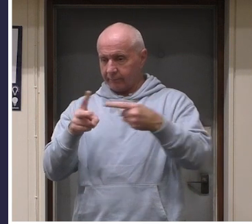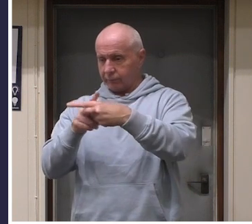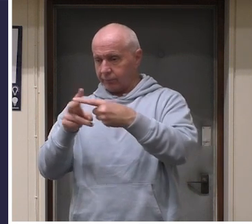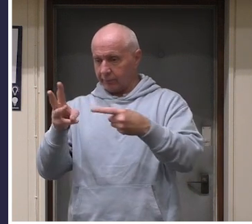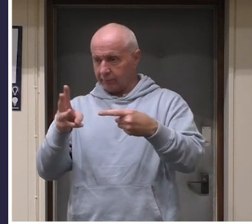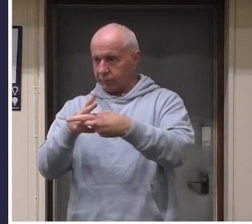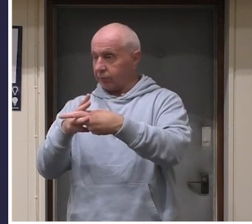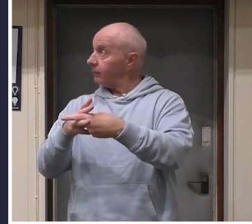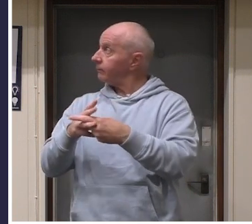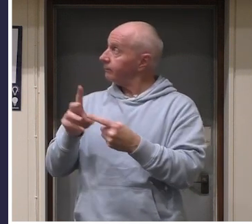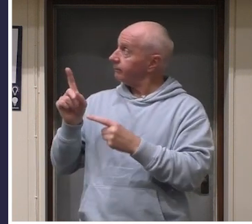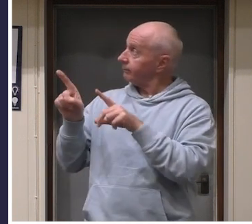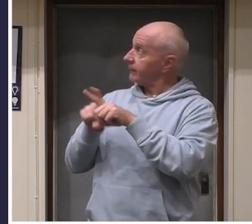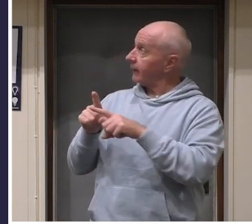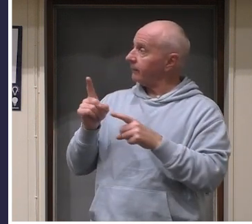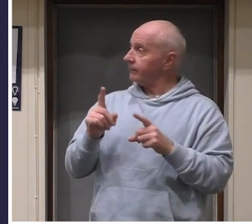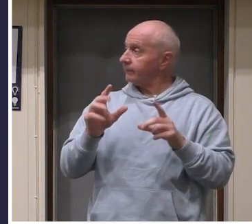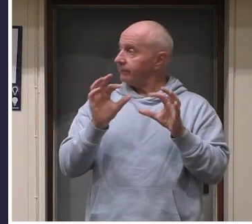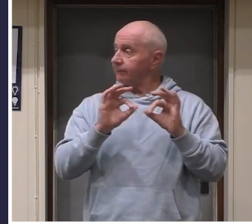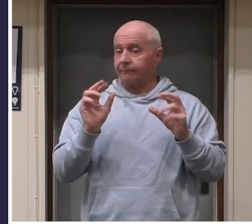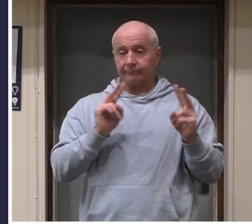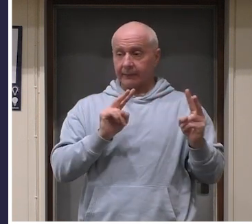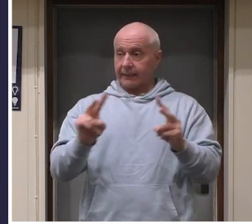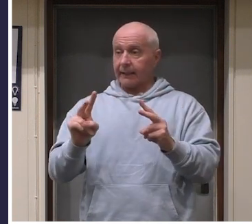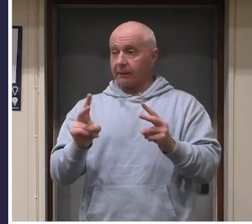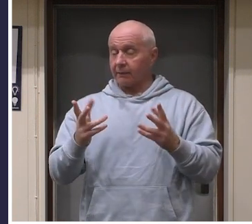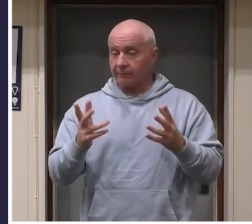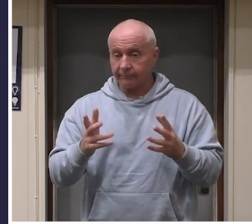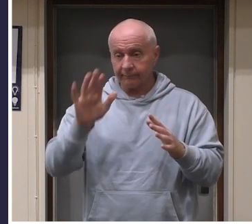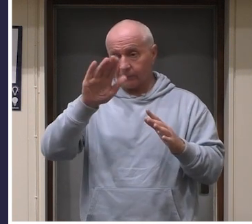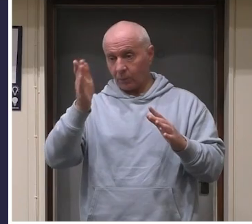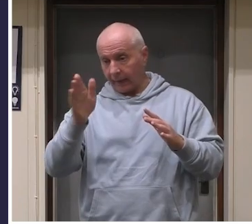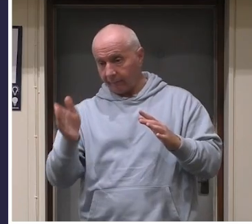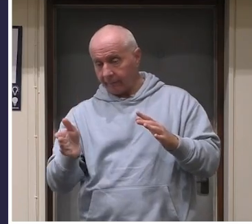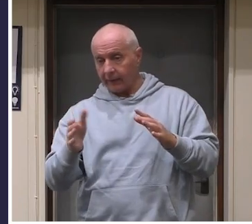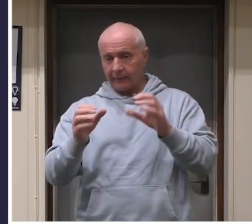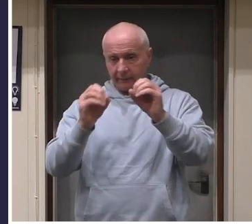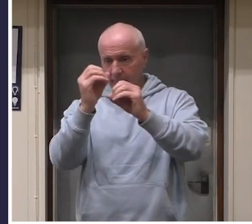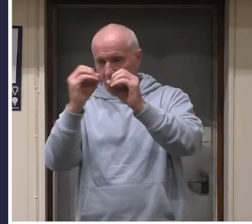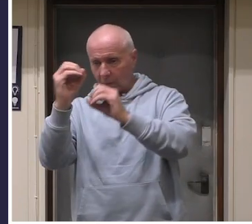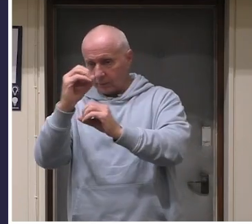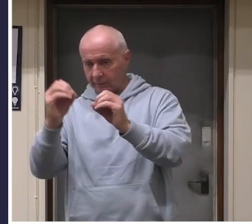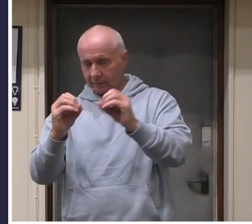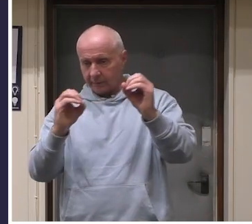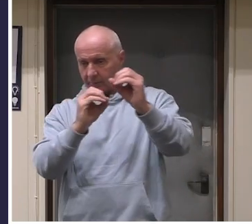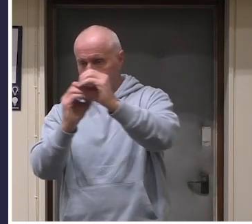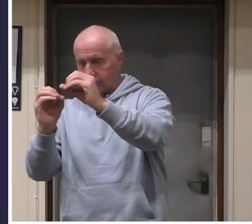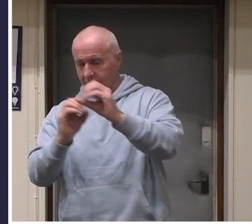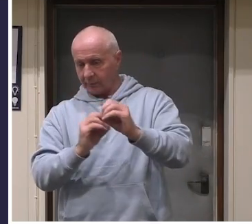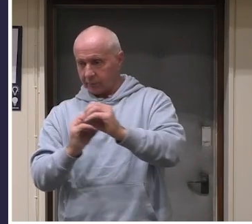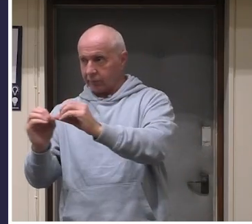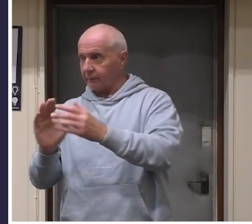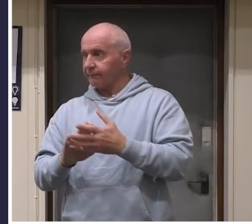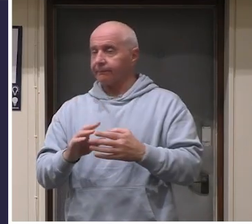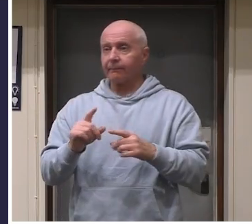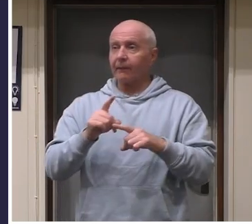going in the bottom slit. There's nothing else to see over here. This is what's going to happen. I'm a professor, you take my